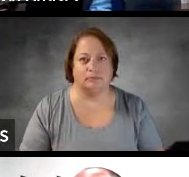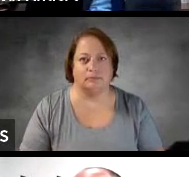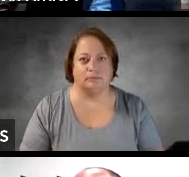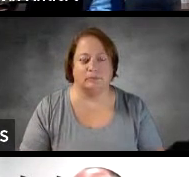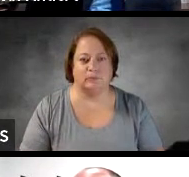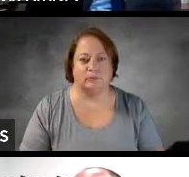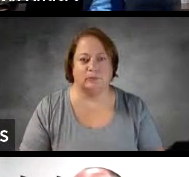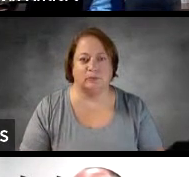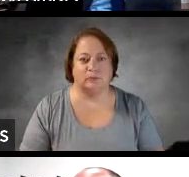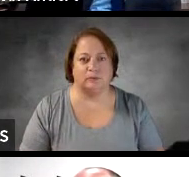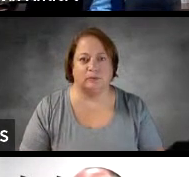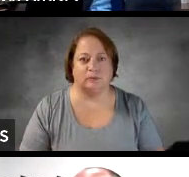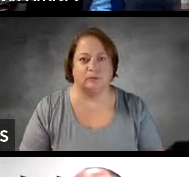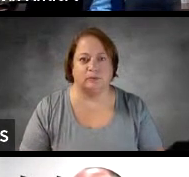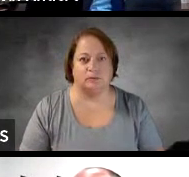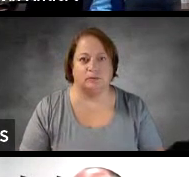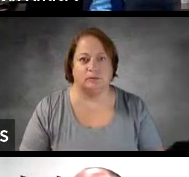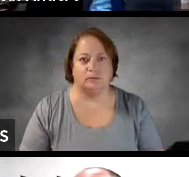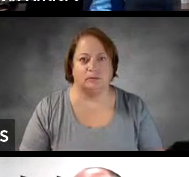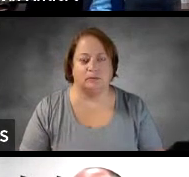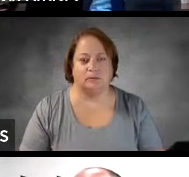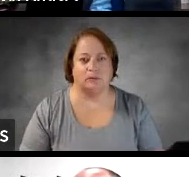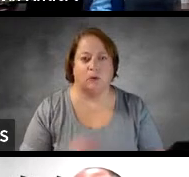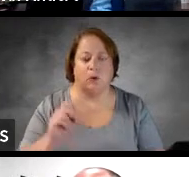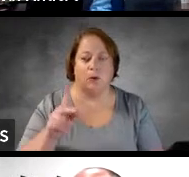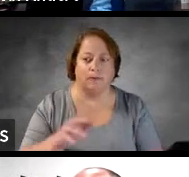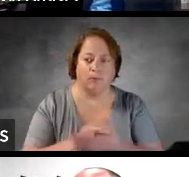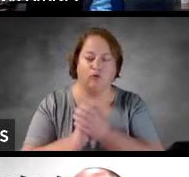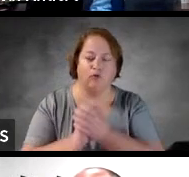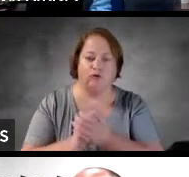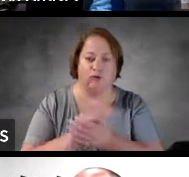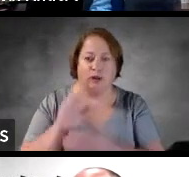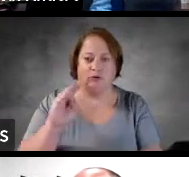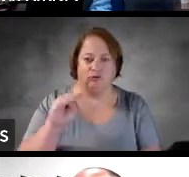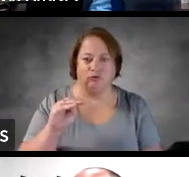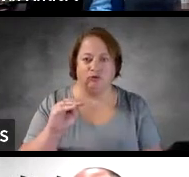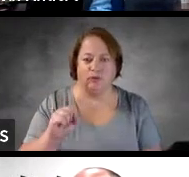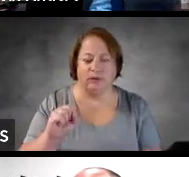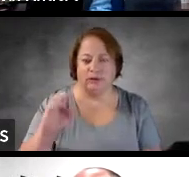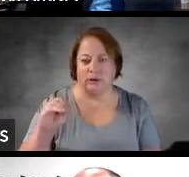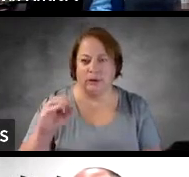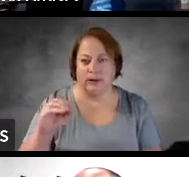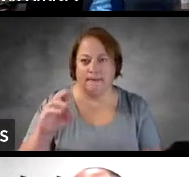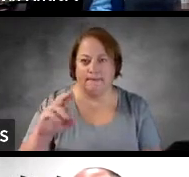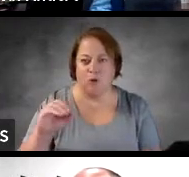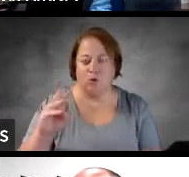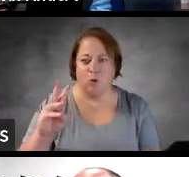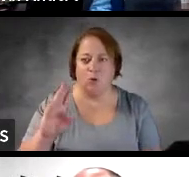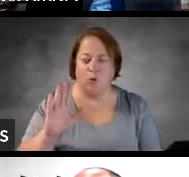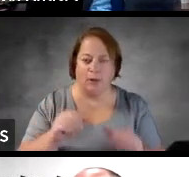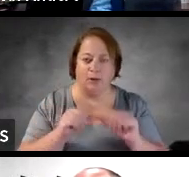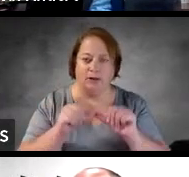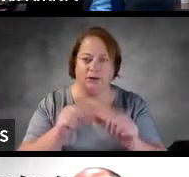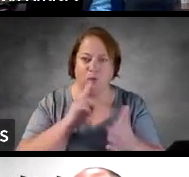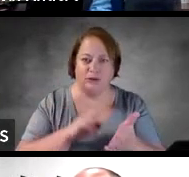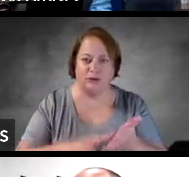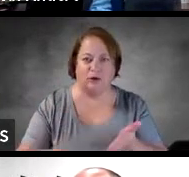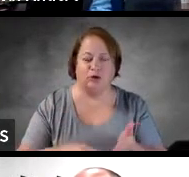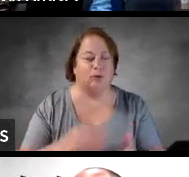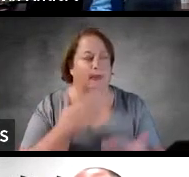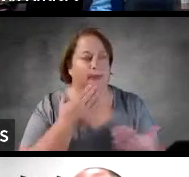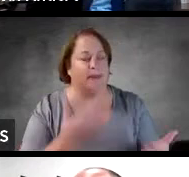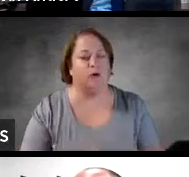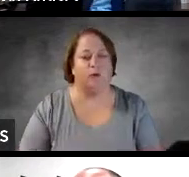Okay. Ms. Morrow, congratulations. You remain on as our secretary.